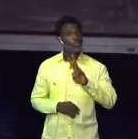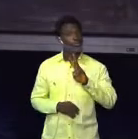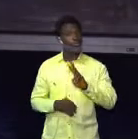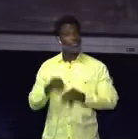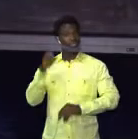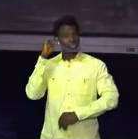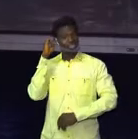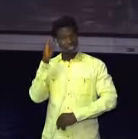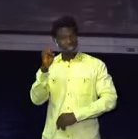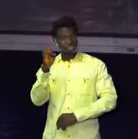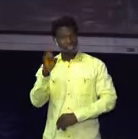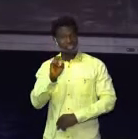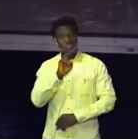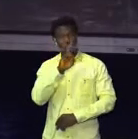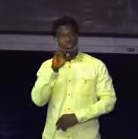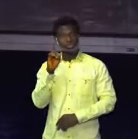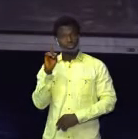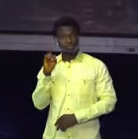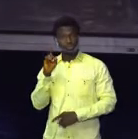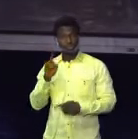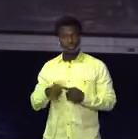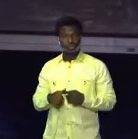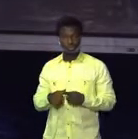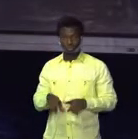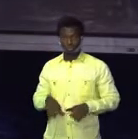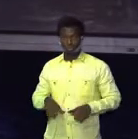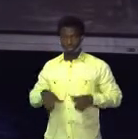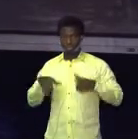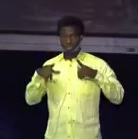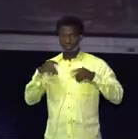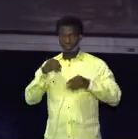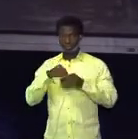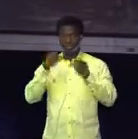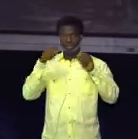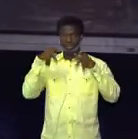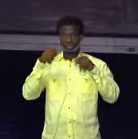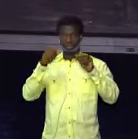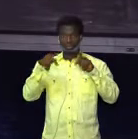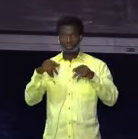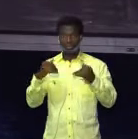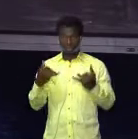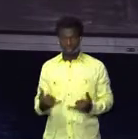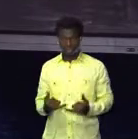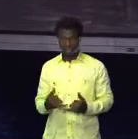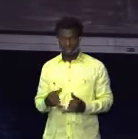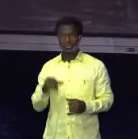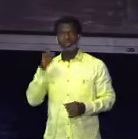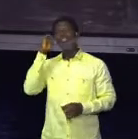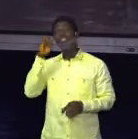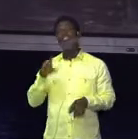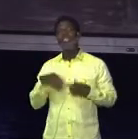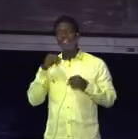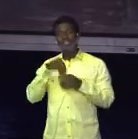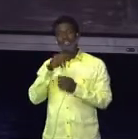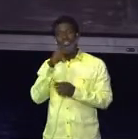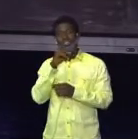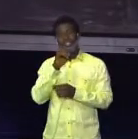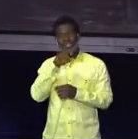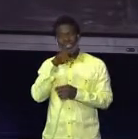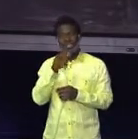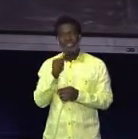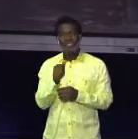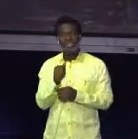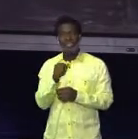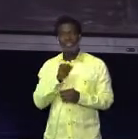Number 2, he used to live in Apapa. Now he lives in Ikeja. I trust you. I know you will get